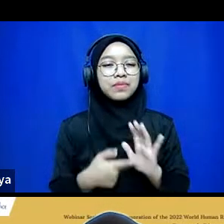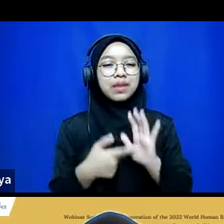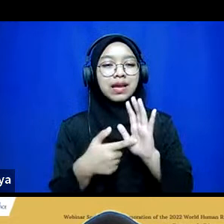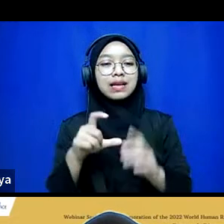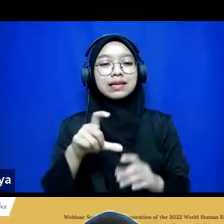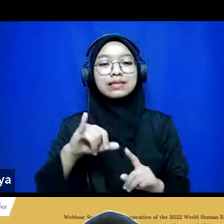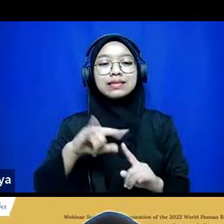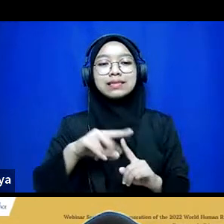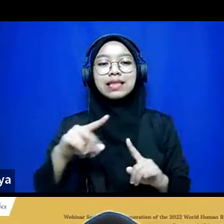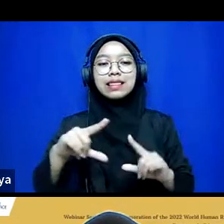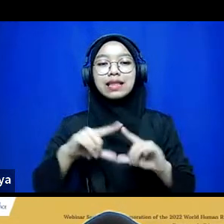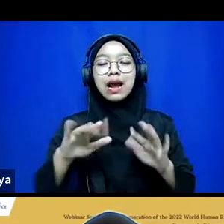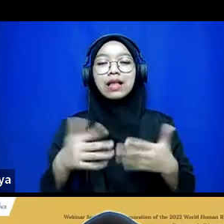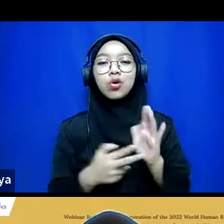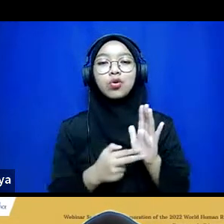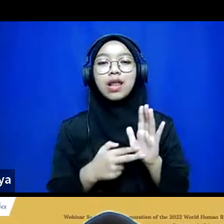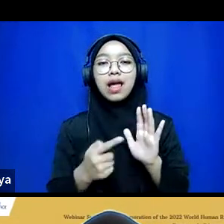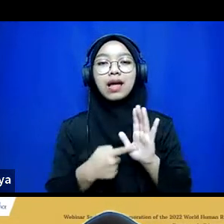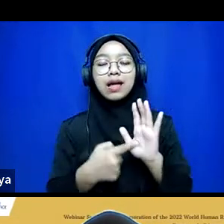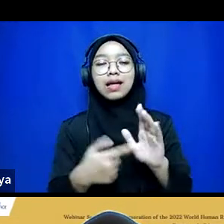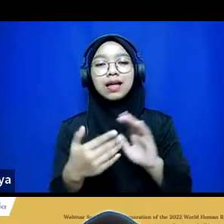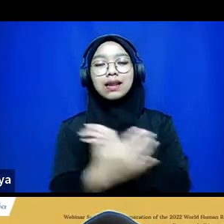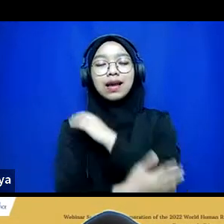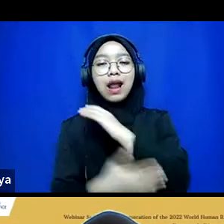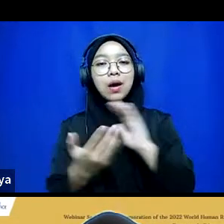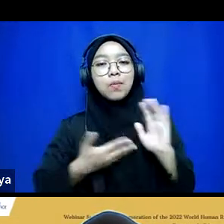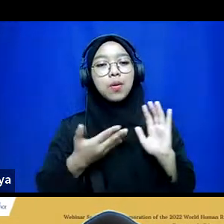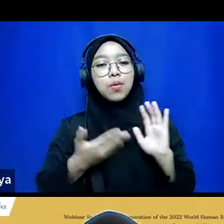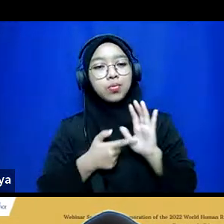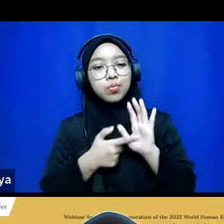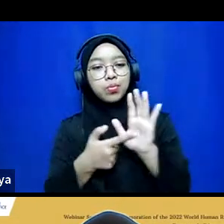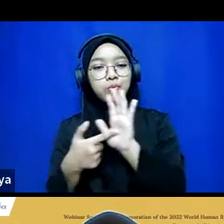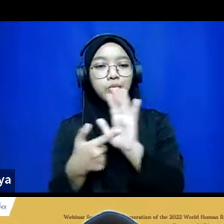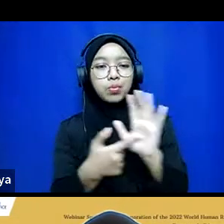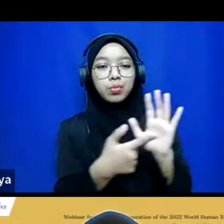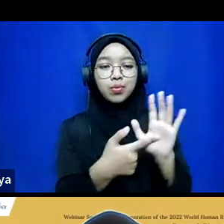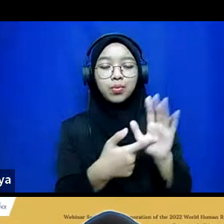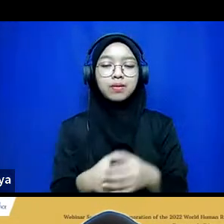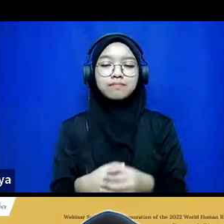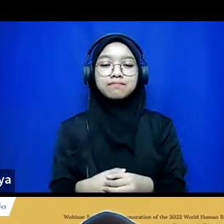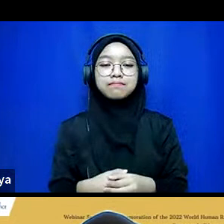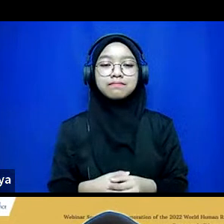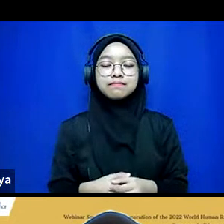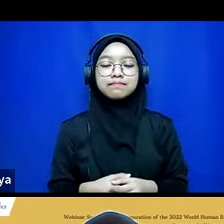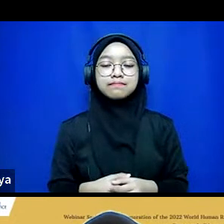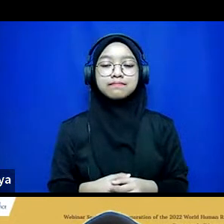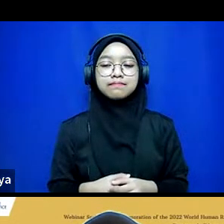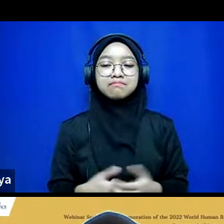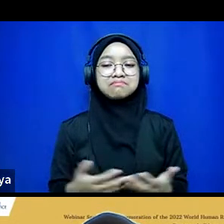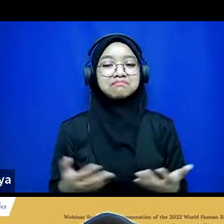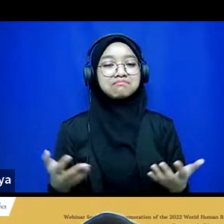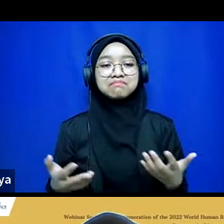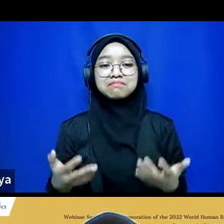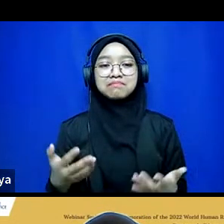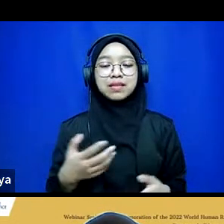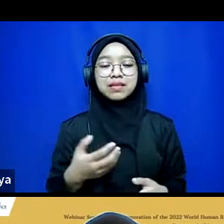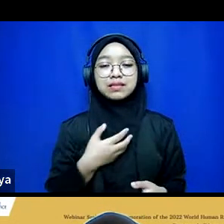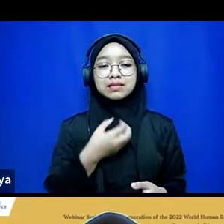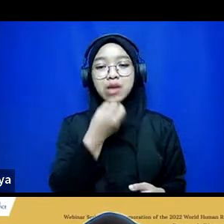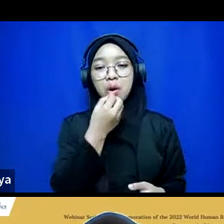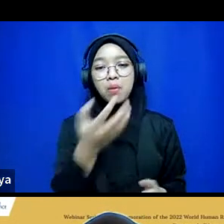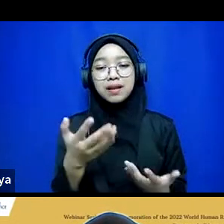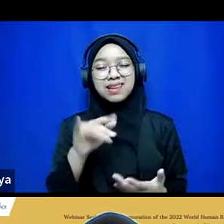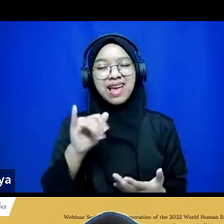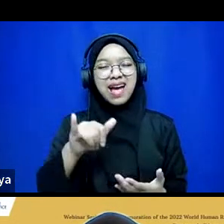to be. So I suppose that's just to say, yes, it's complicated, and I think